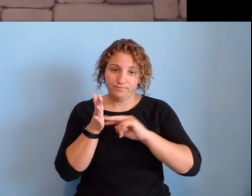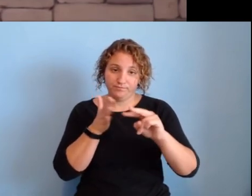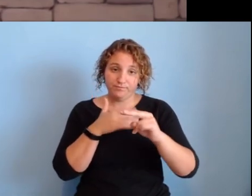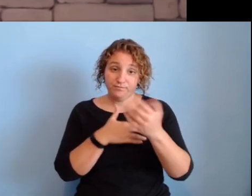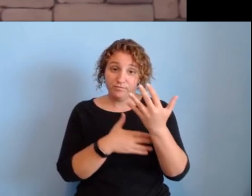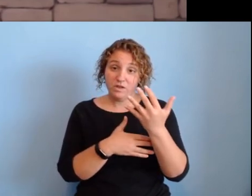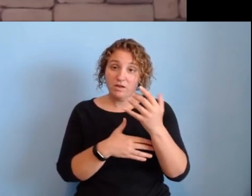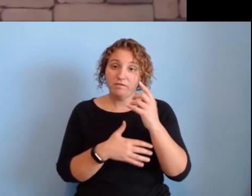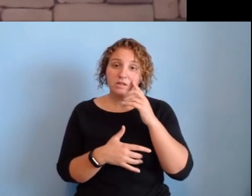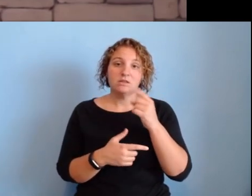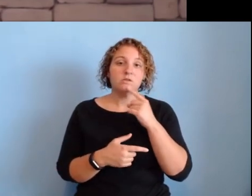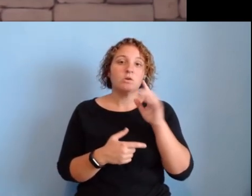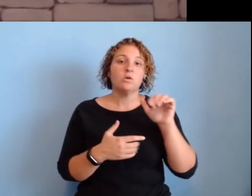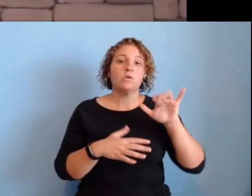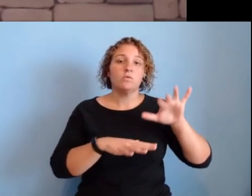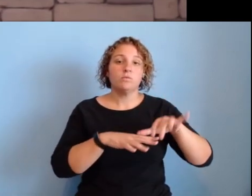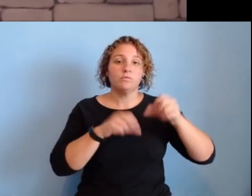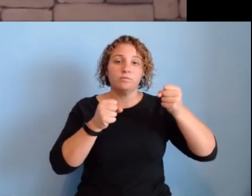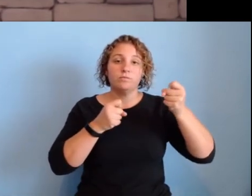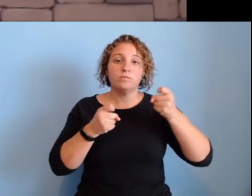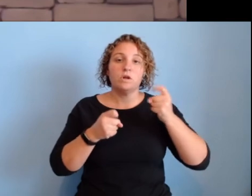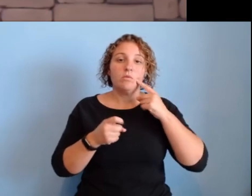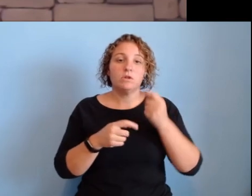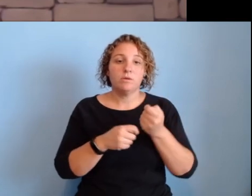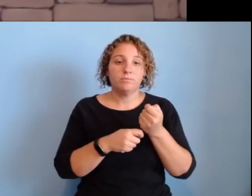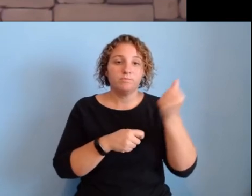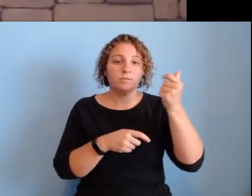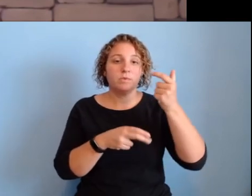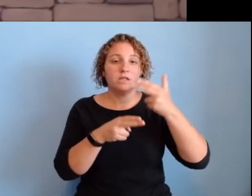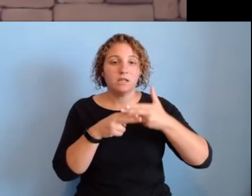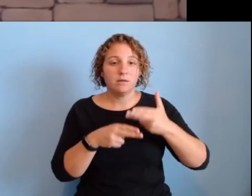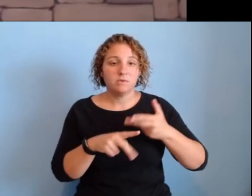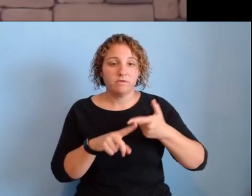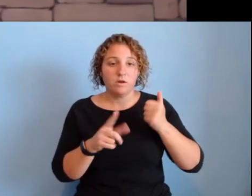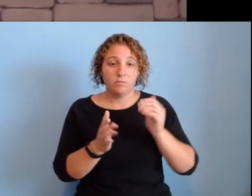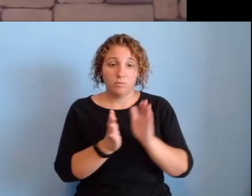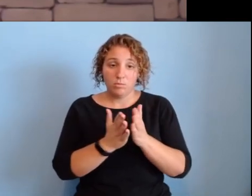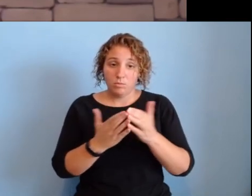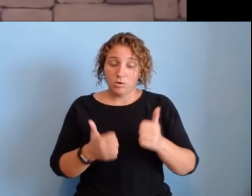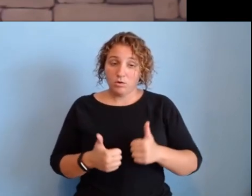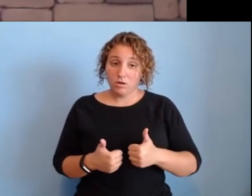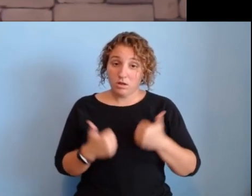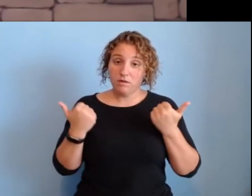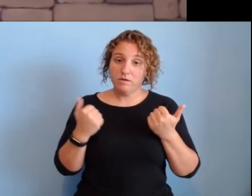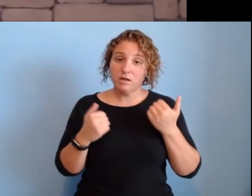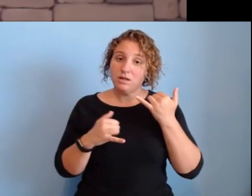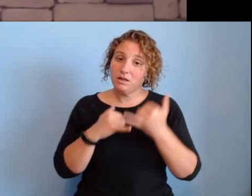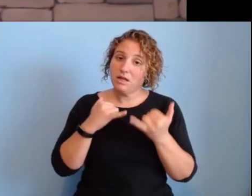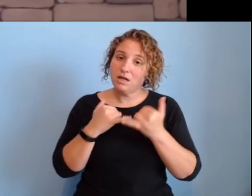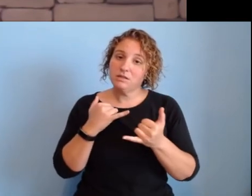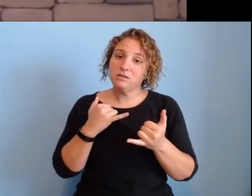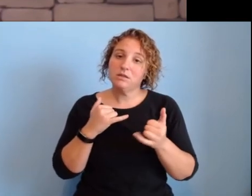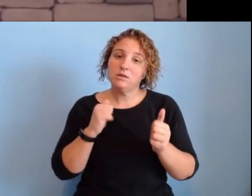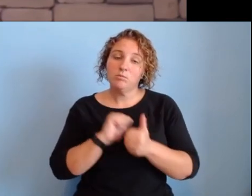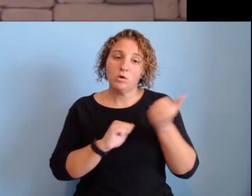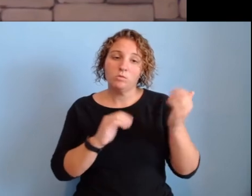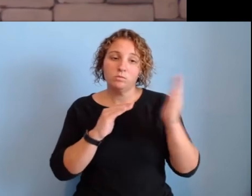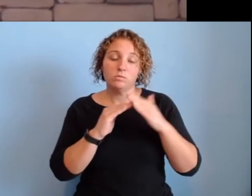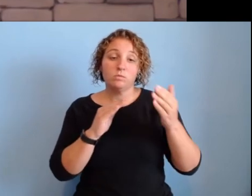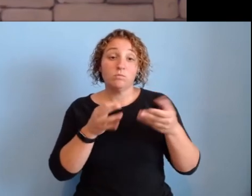blot out his name from the book of life. And lastly, the most important, turn back to chapter 17.